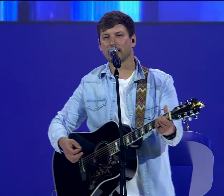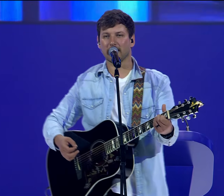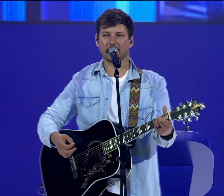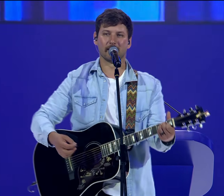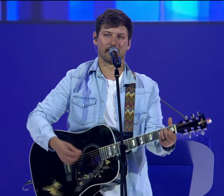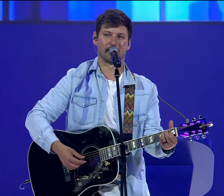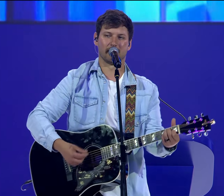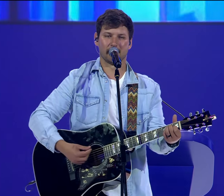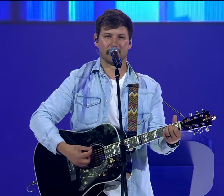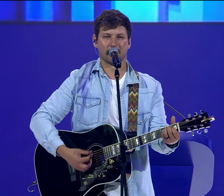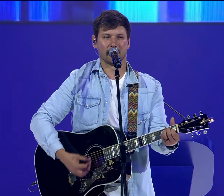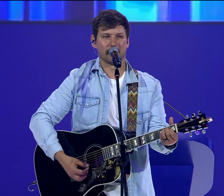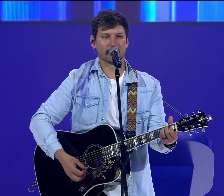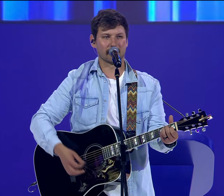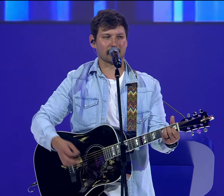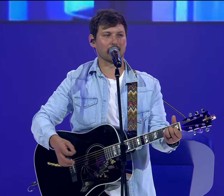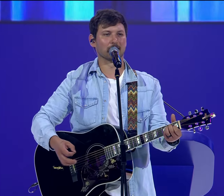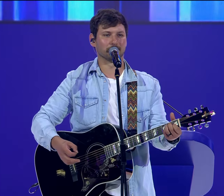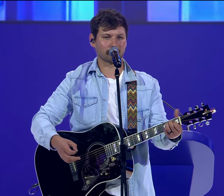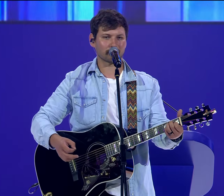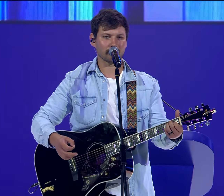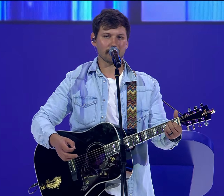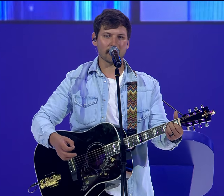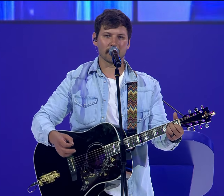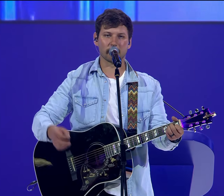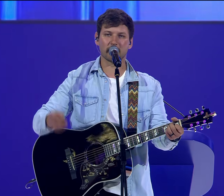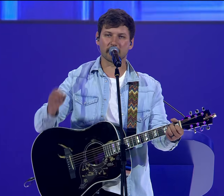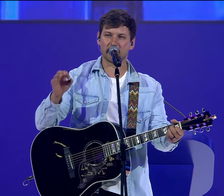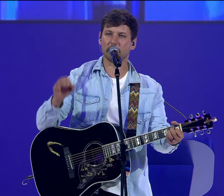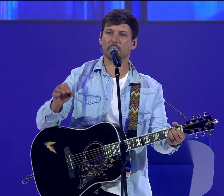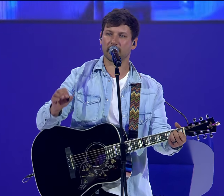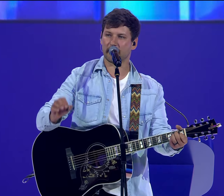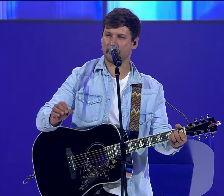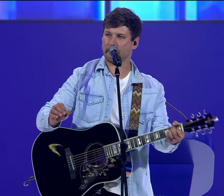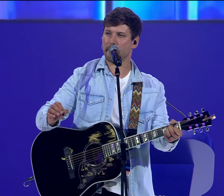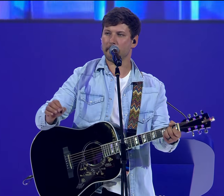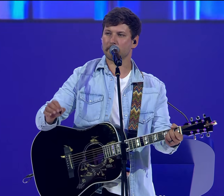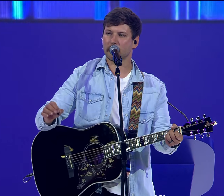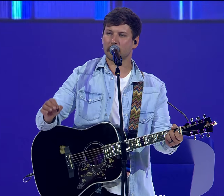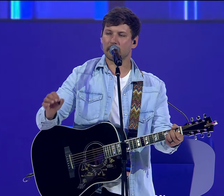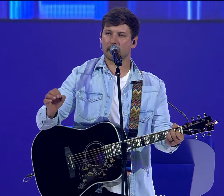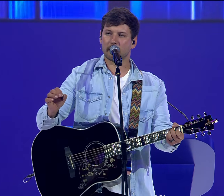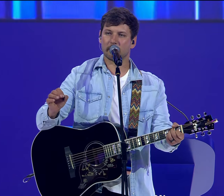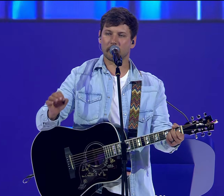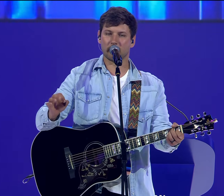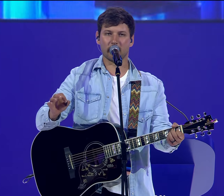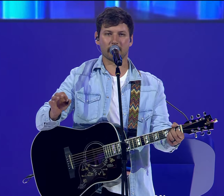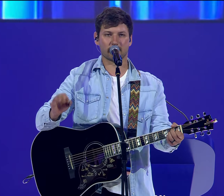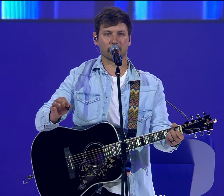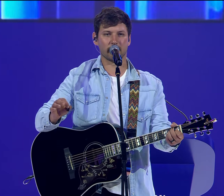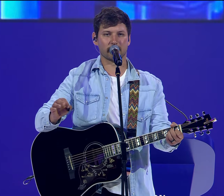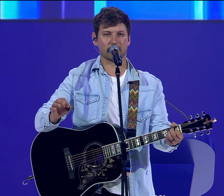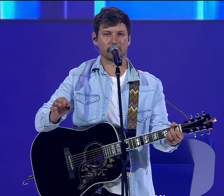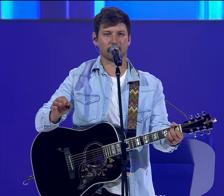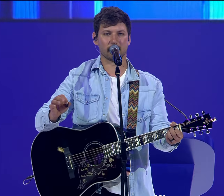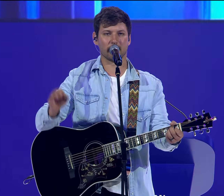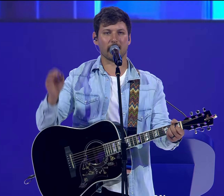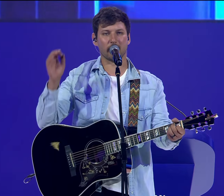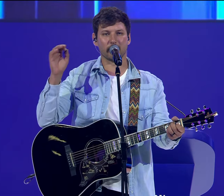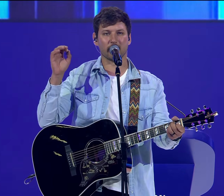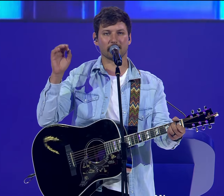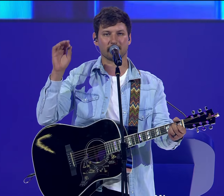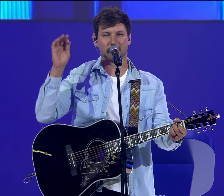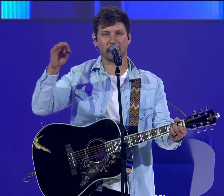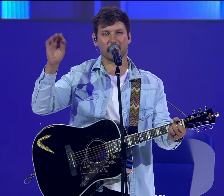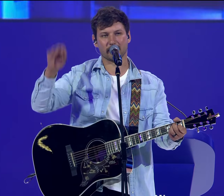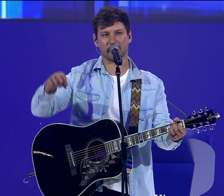So we all, this next song is a biggie van 'n diep ene. But we all have stories